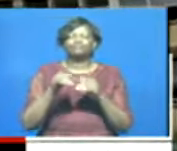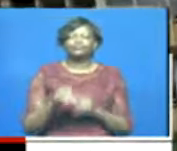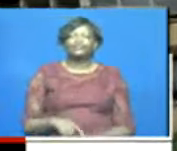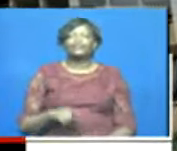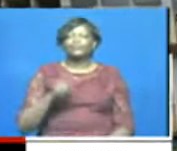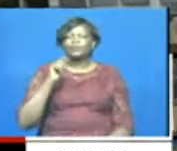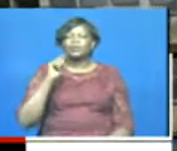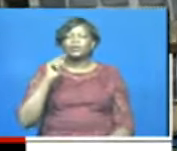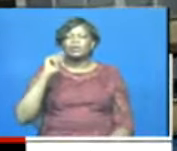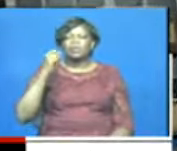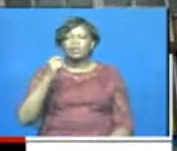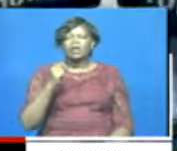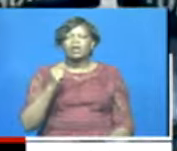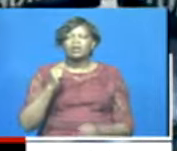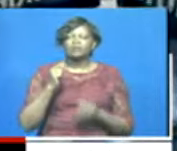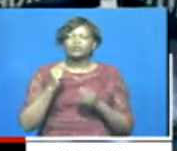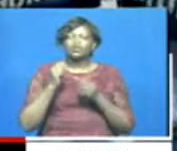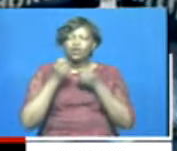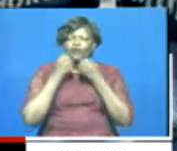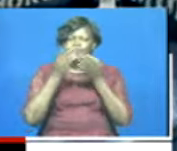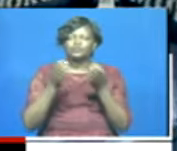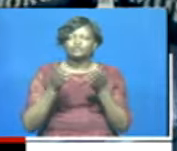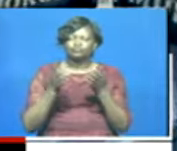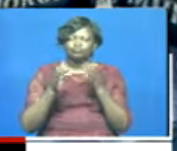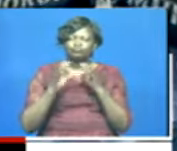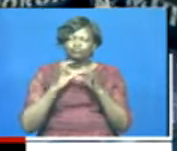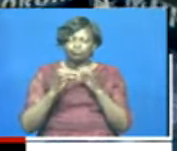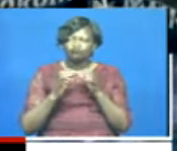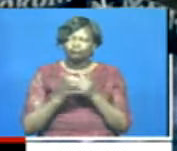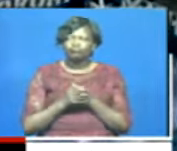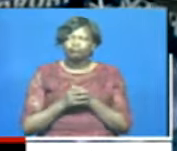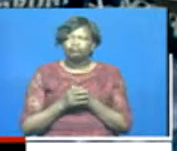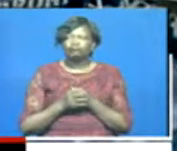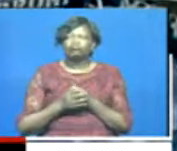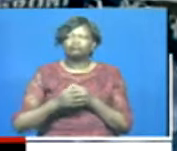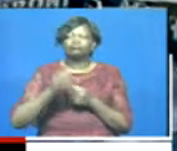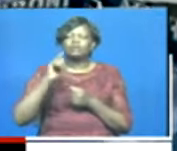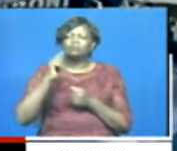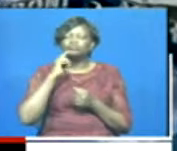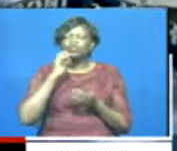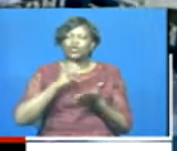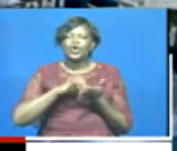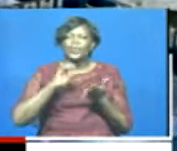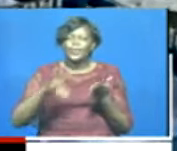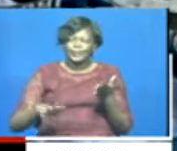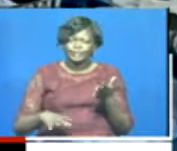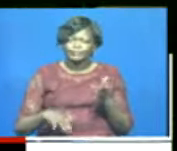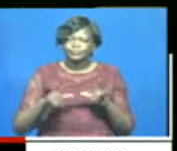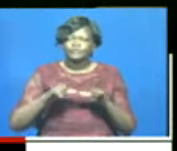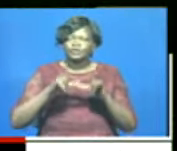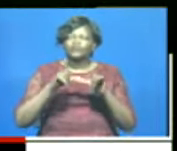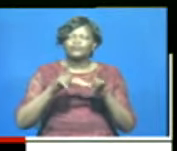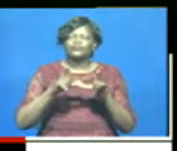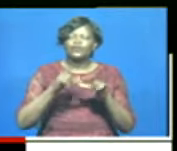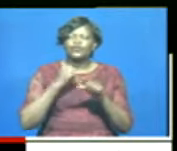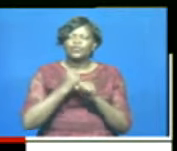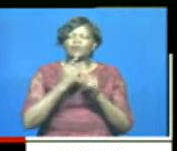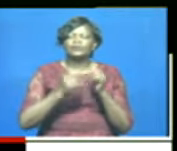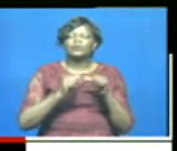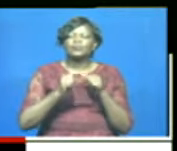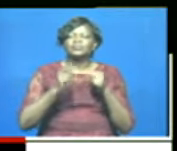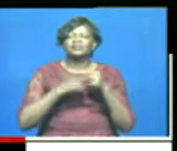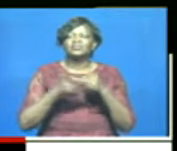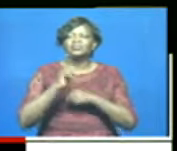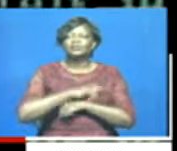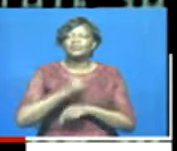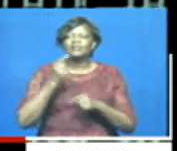and Communications Act, the Communications Authority of Kenya will revoke the license for the following operators within 7 days from the date of this